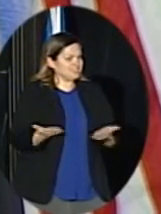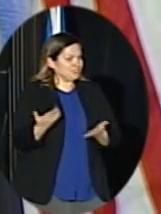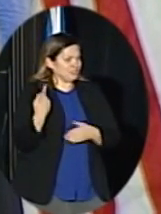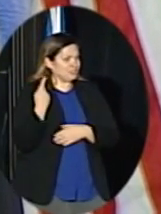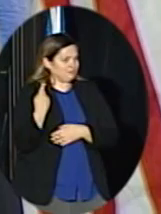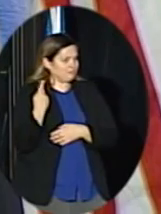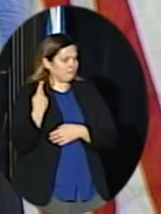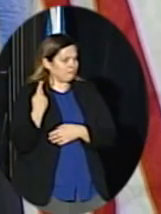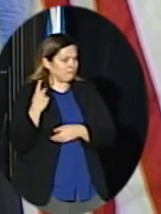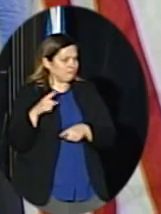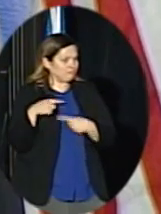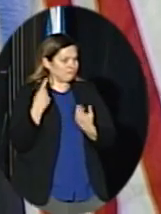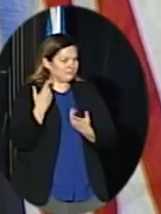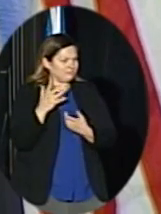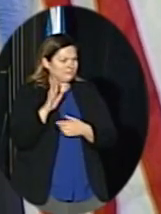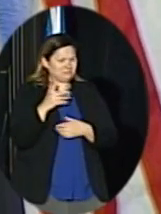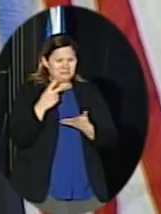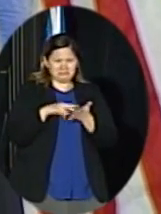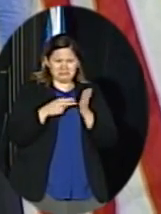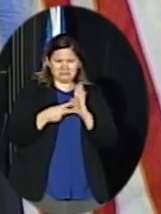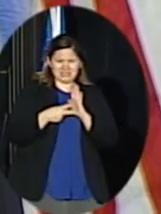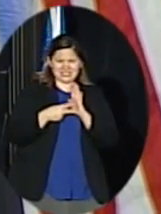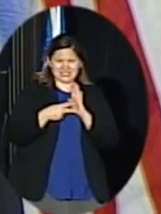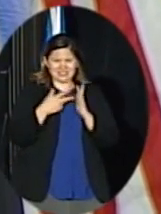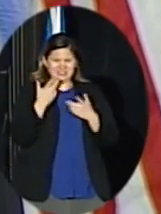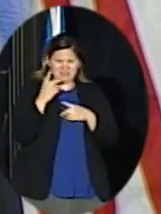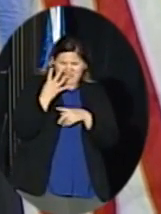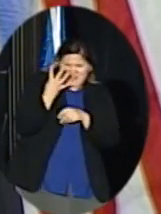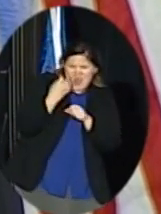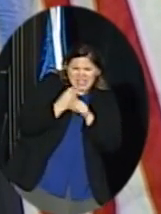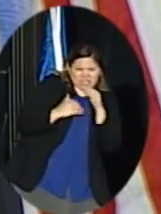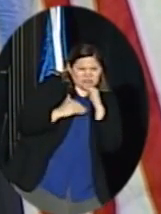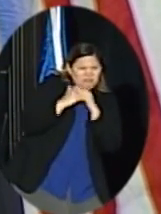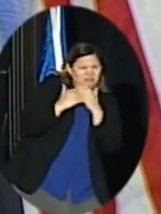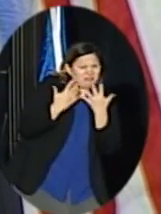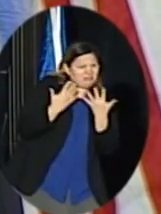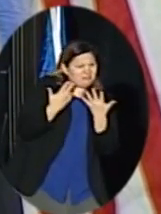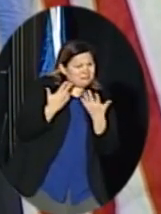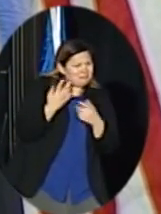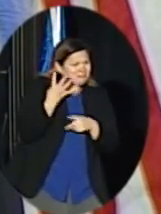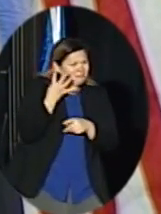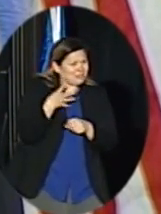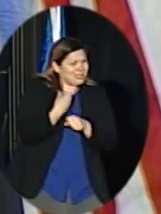And I don't know what she meant by that, but I spent 4 years here.